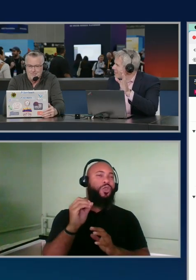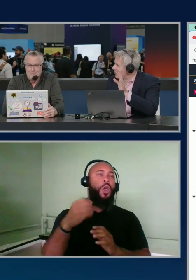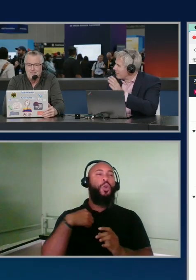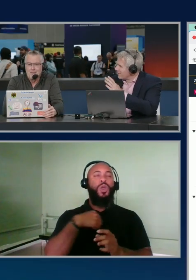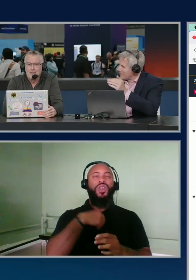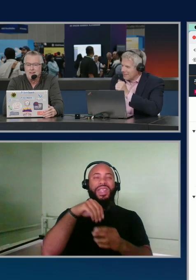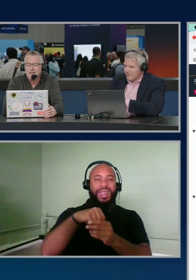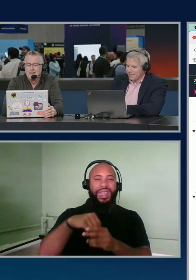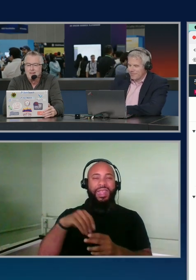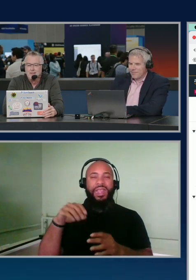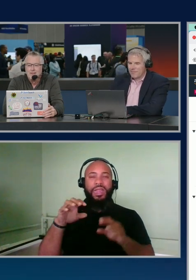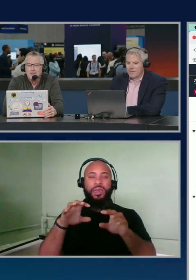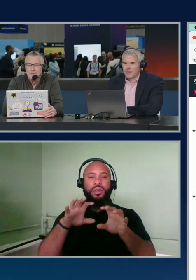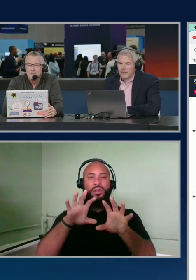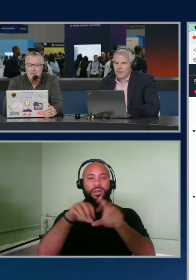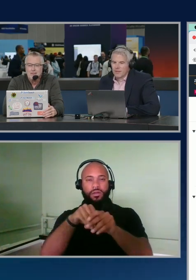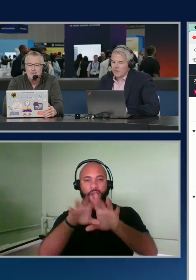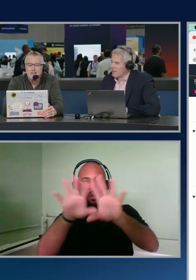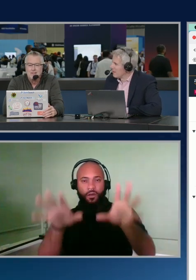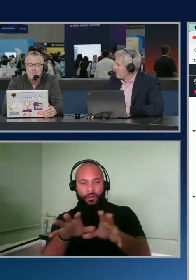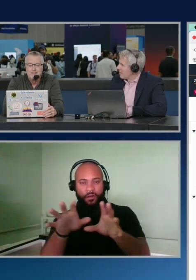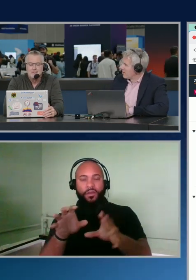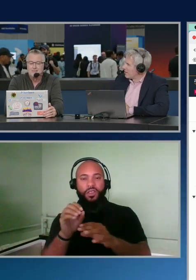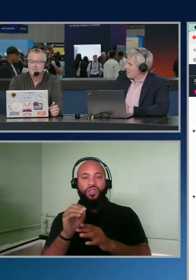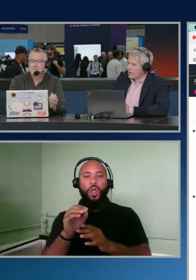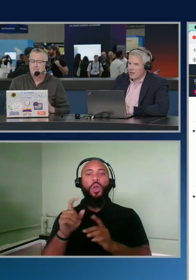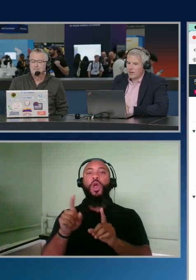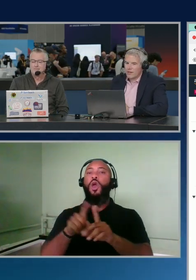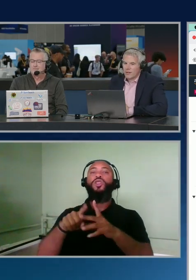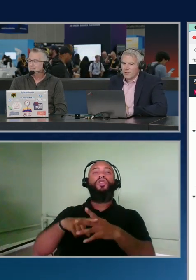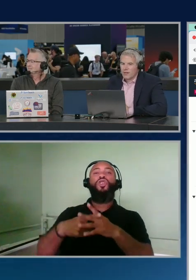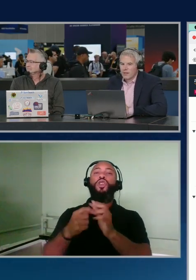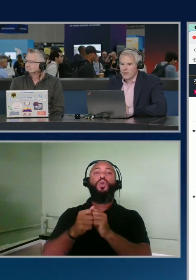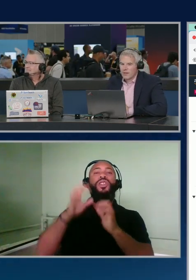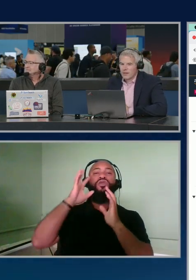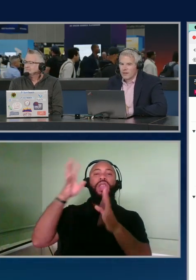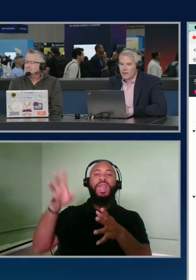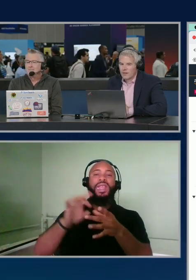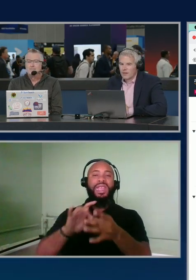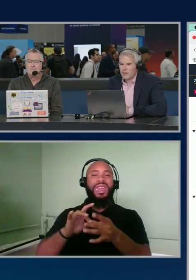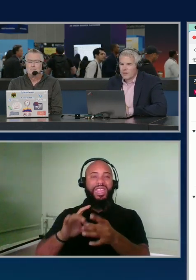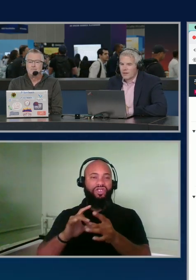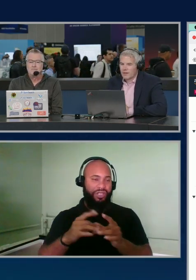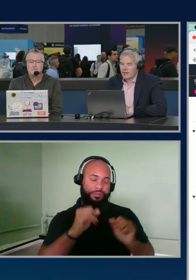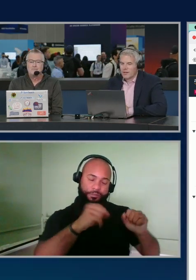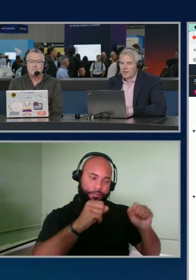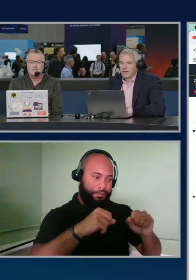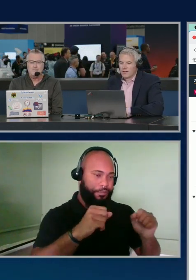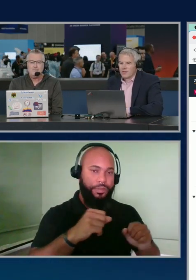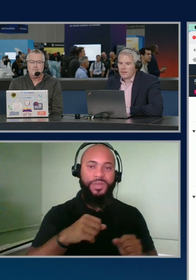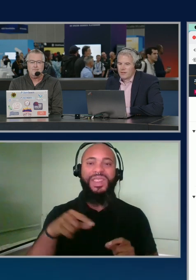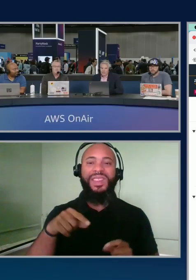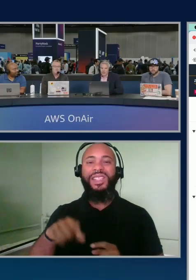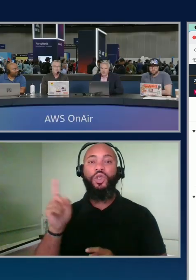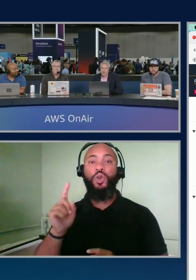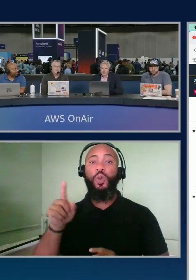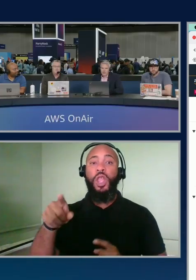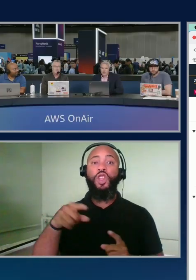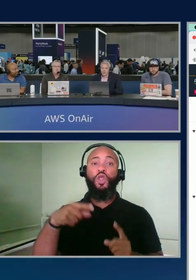Yeah. So it all starts with creating a connection. This is where you point OpenSearch to the S3 folder that you're going to crawl and look